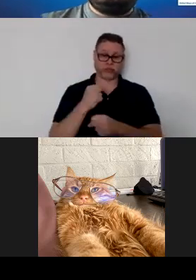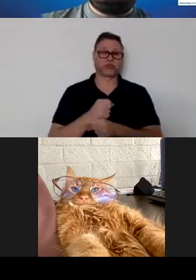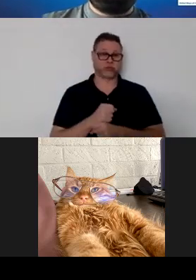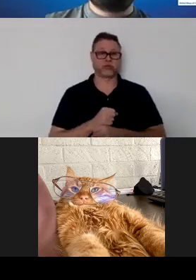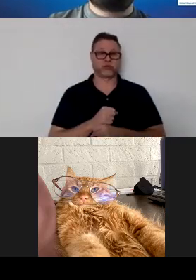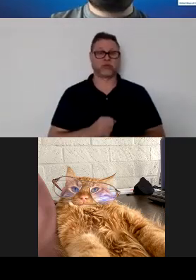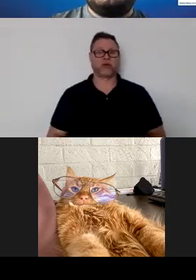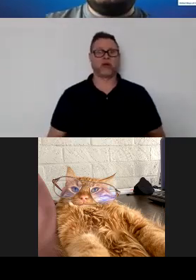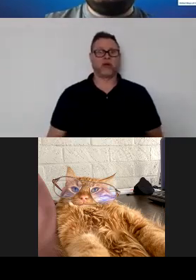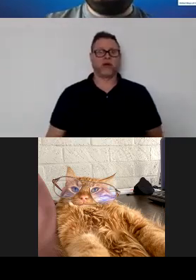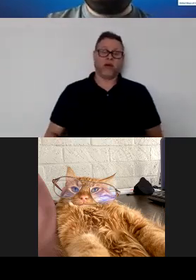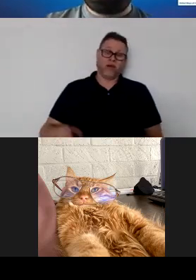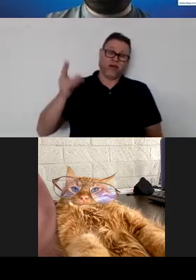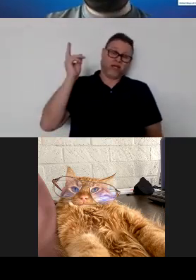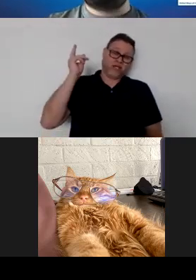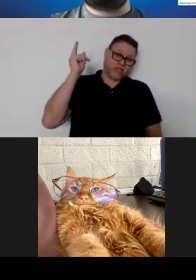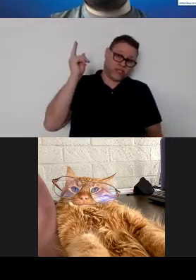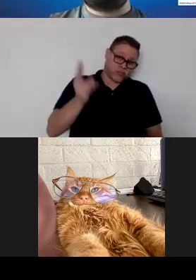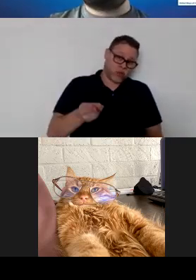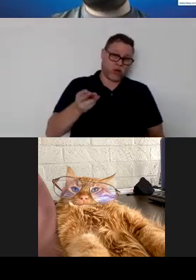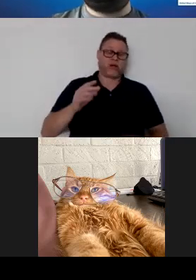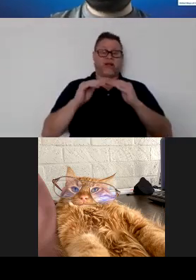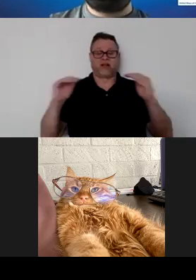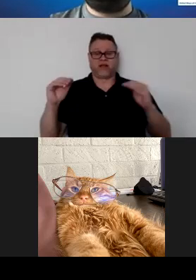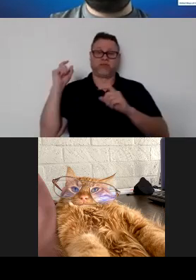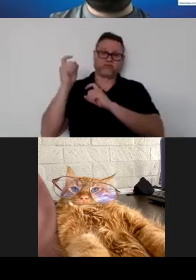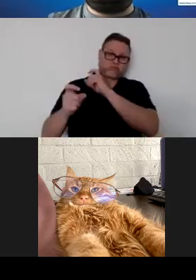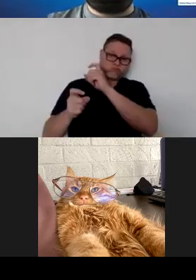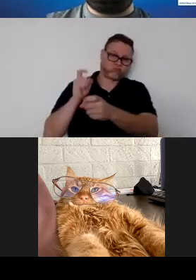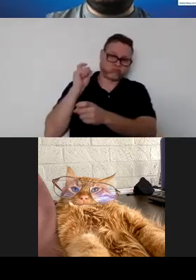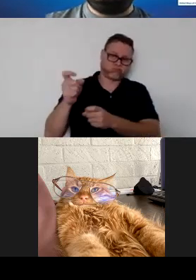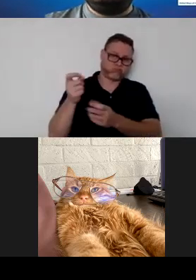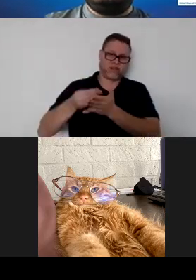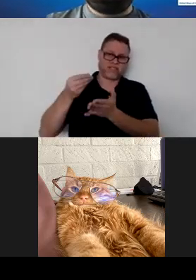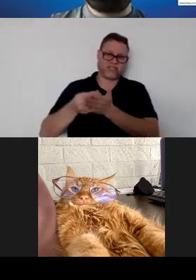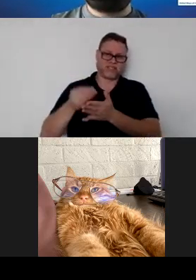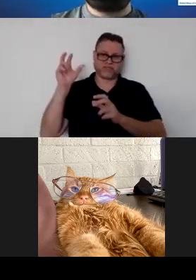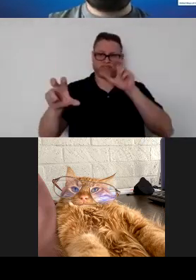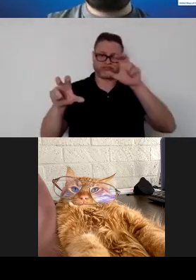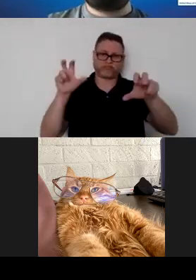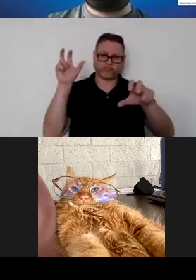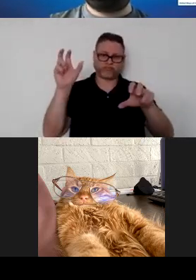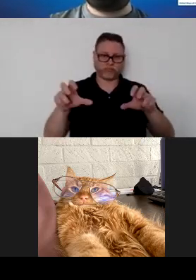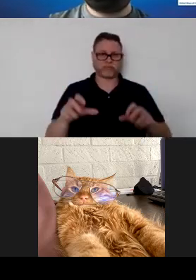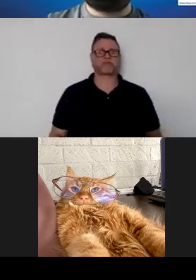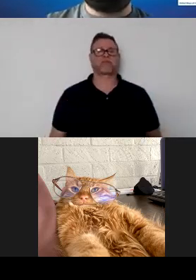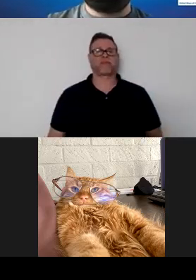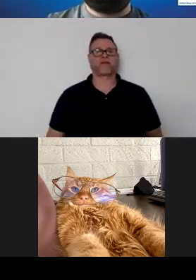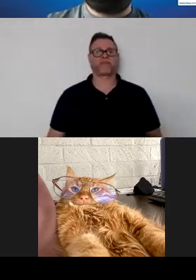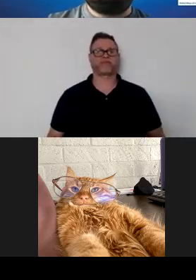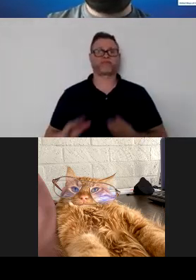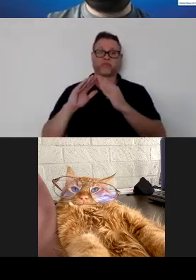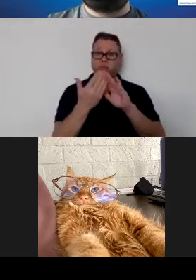been historic levels of funding for so many programs across the board. The historic investment in community